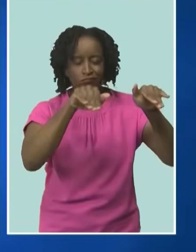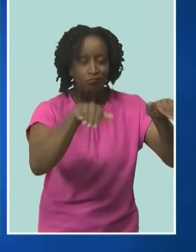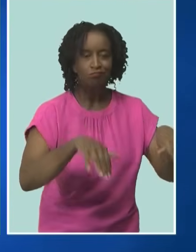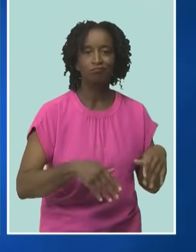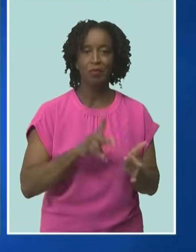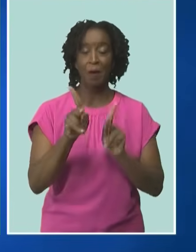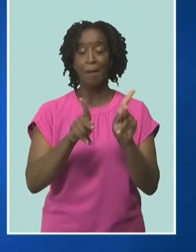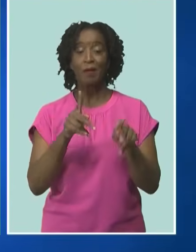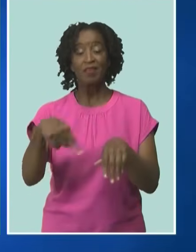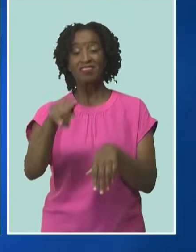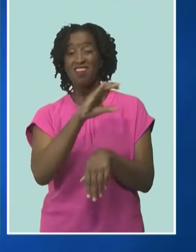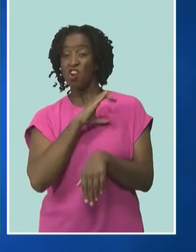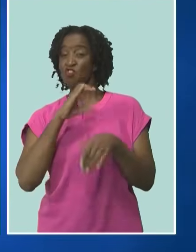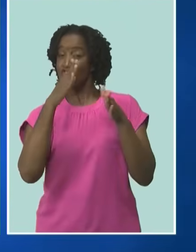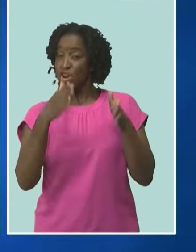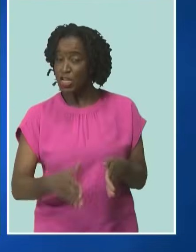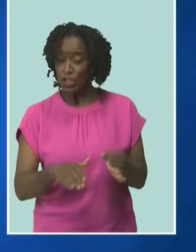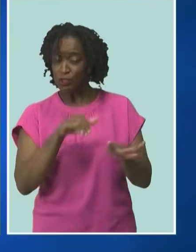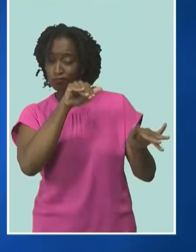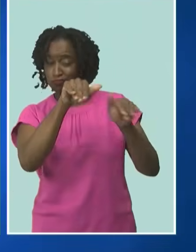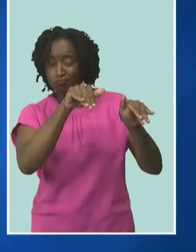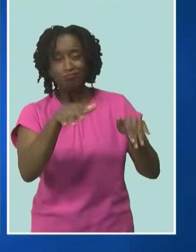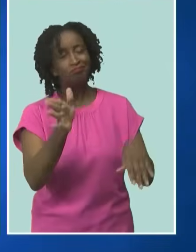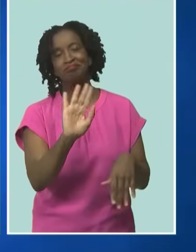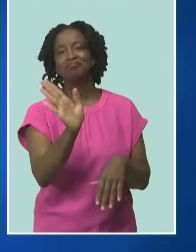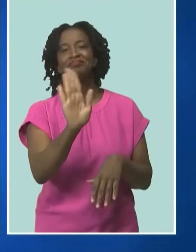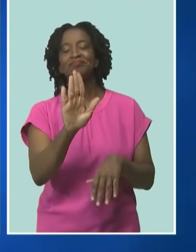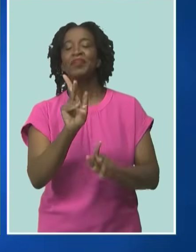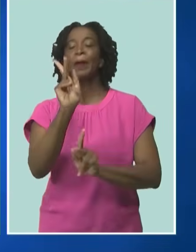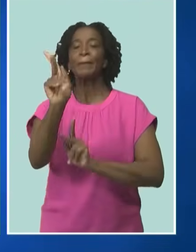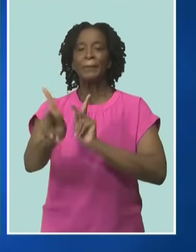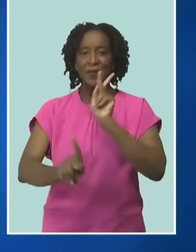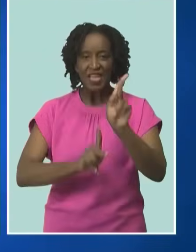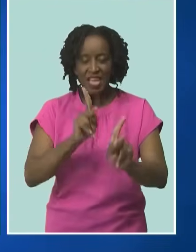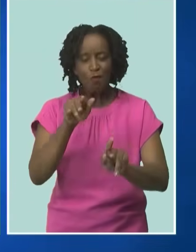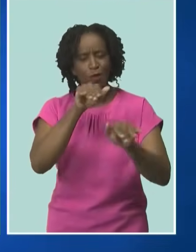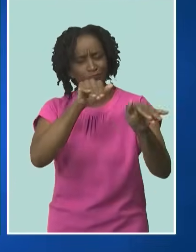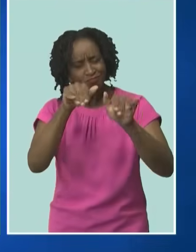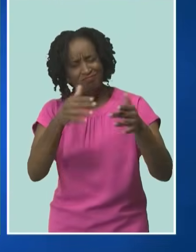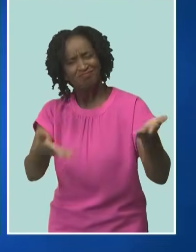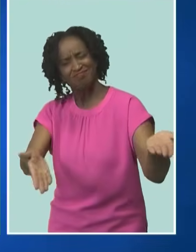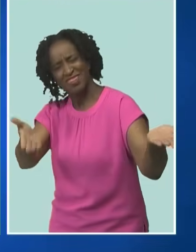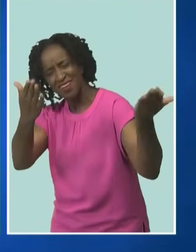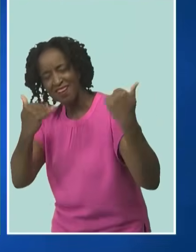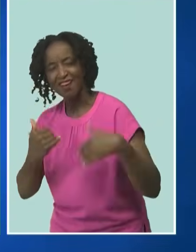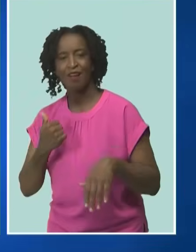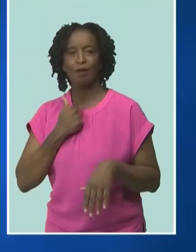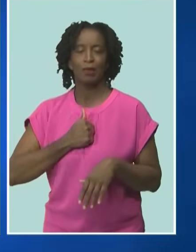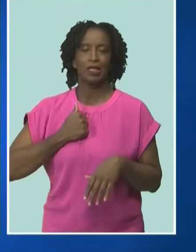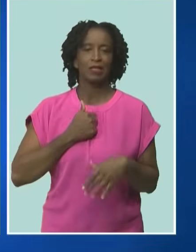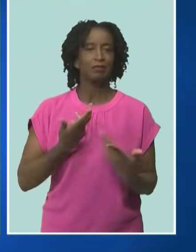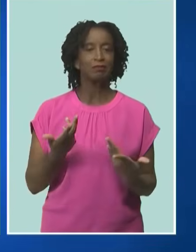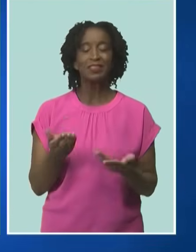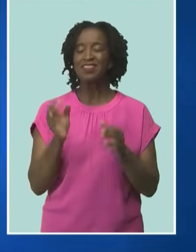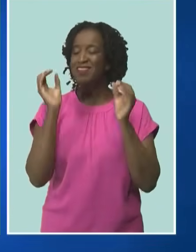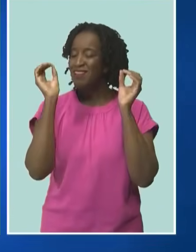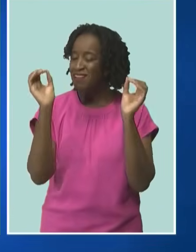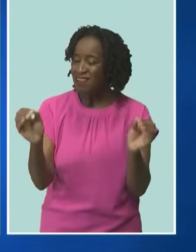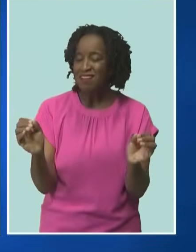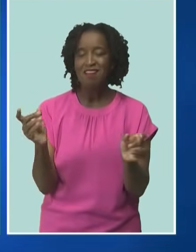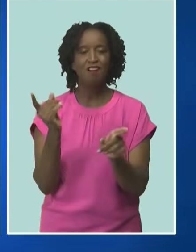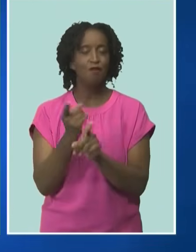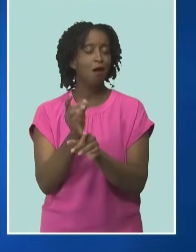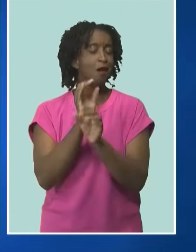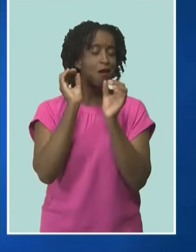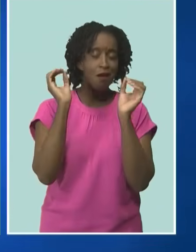Mm-hmm. God is calling Barbadians to a place of repentance. All of us. None of us are right. None of us are ready. Not